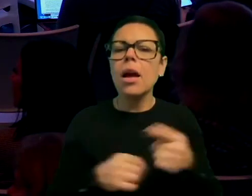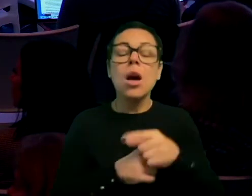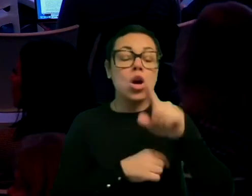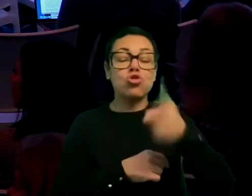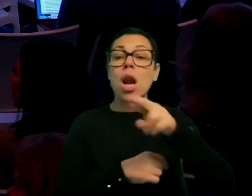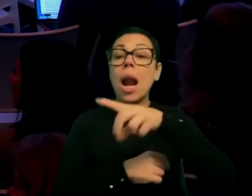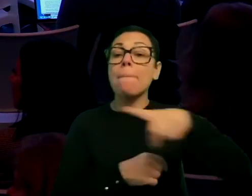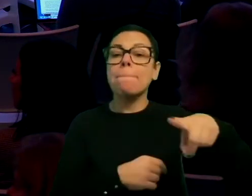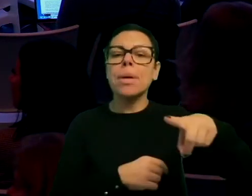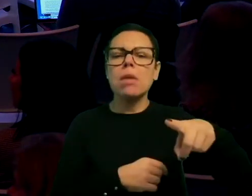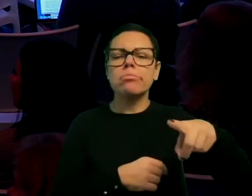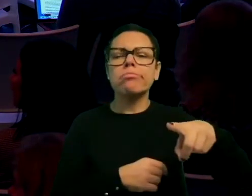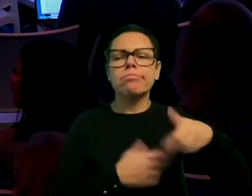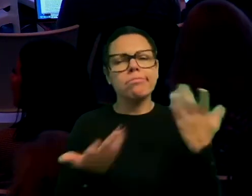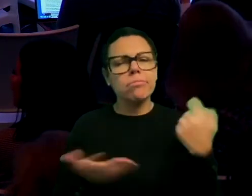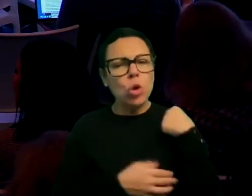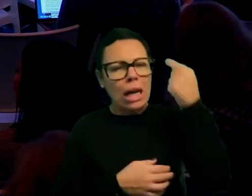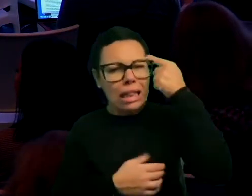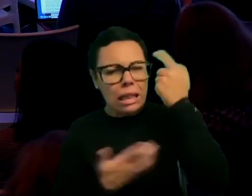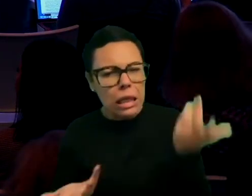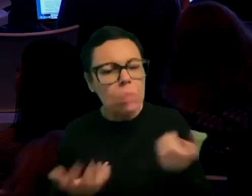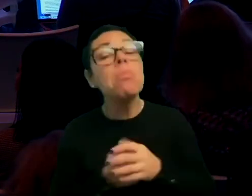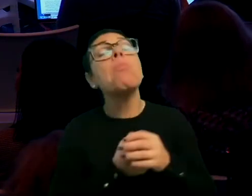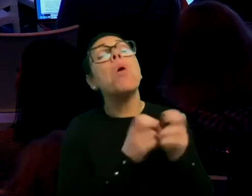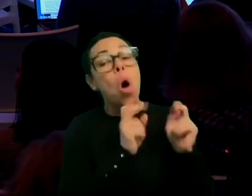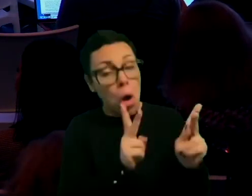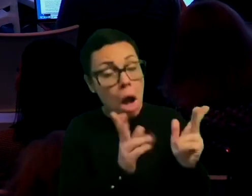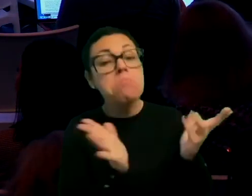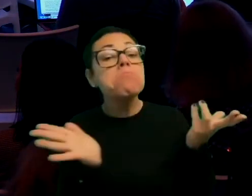not necessarily more expensive. Would it also be easier?